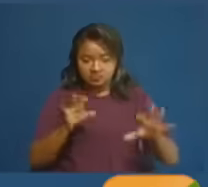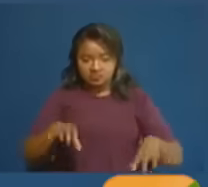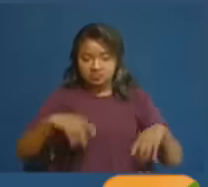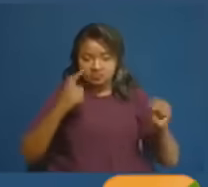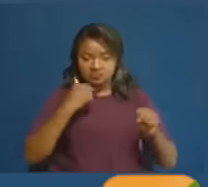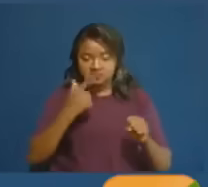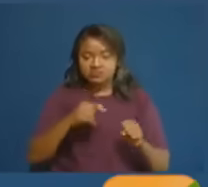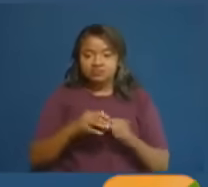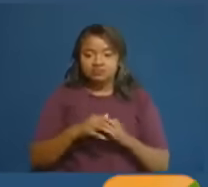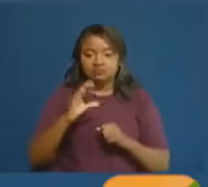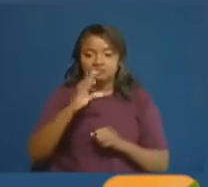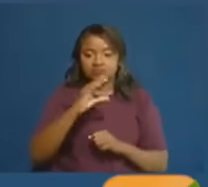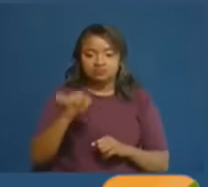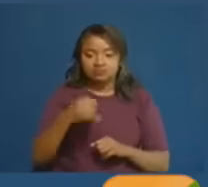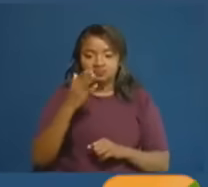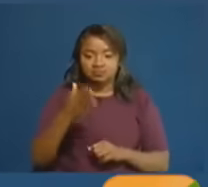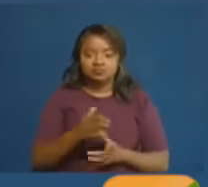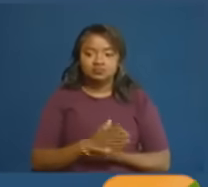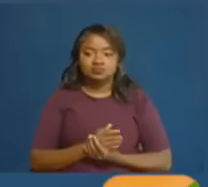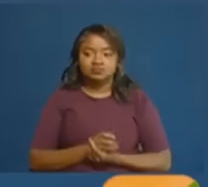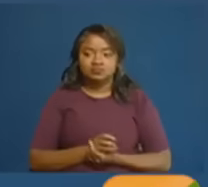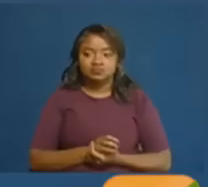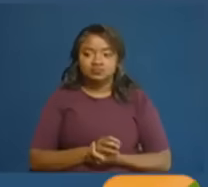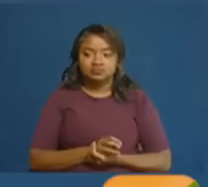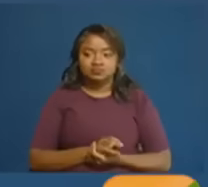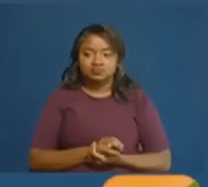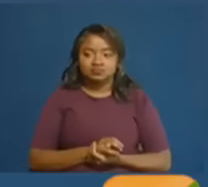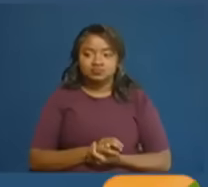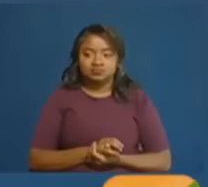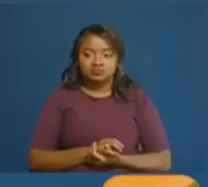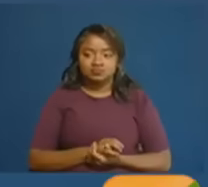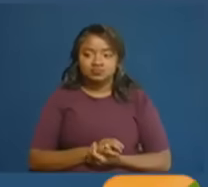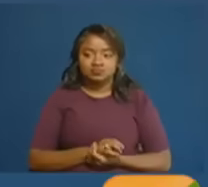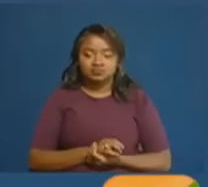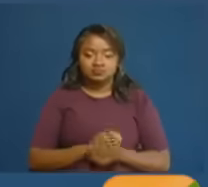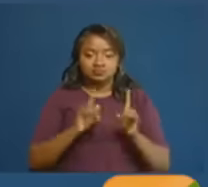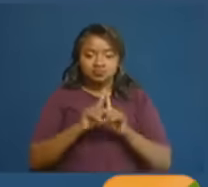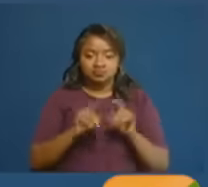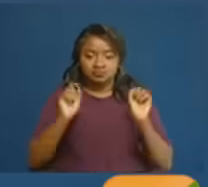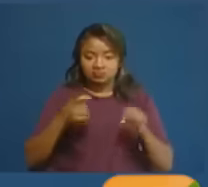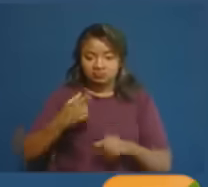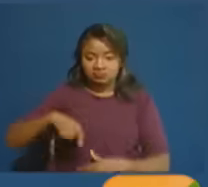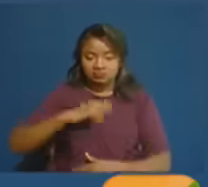Honourable Chief Justice, whereby we want to come up with a policy